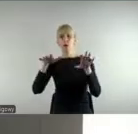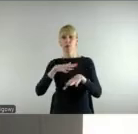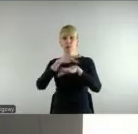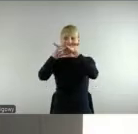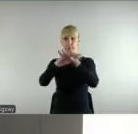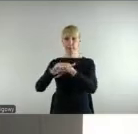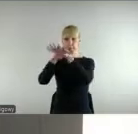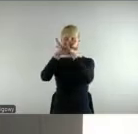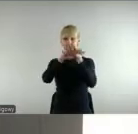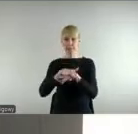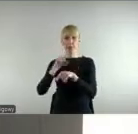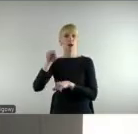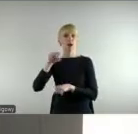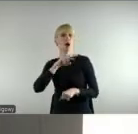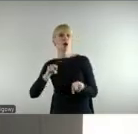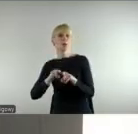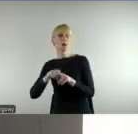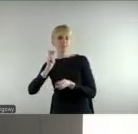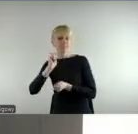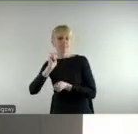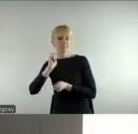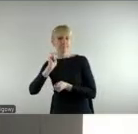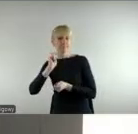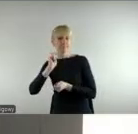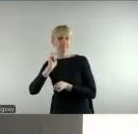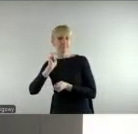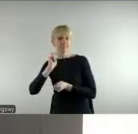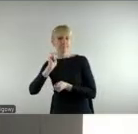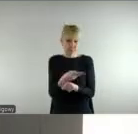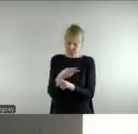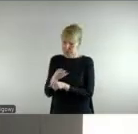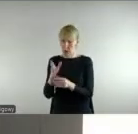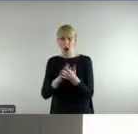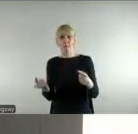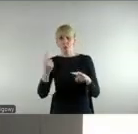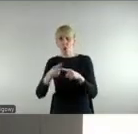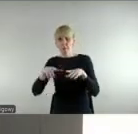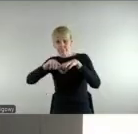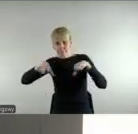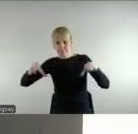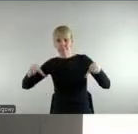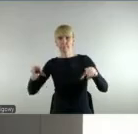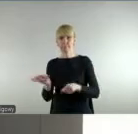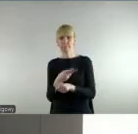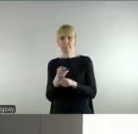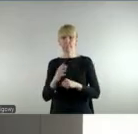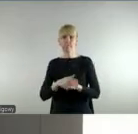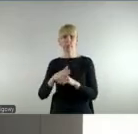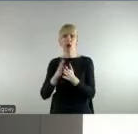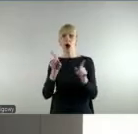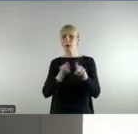signaling system, rescue boats, pneumatic and high-capacity pumps on